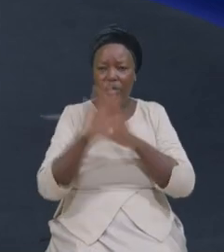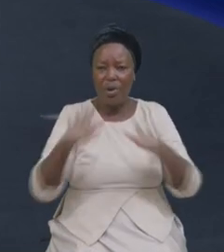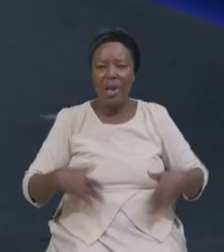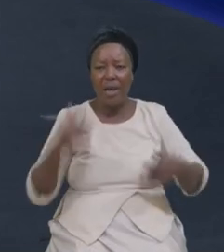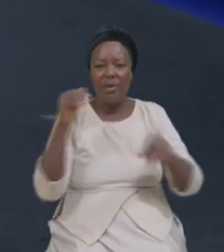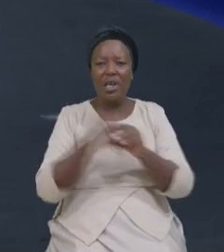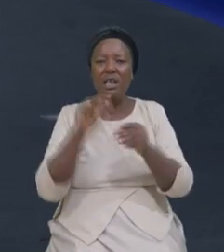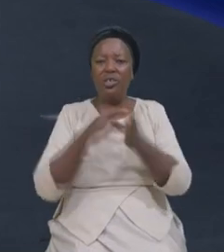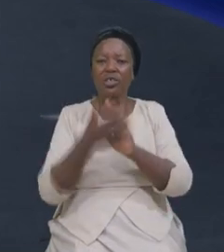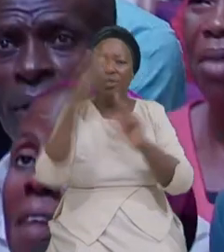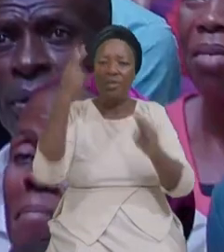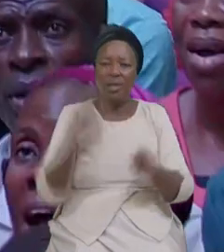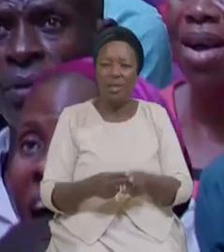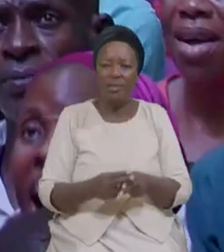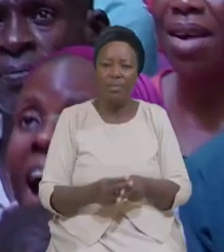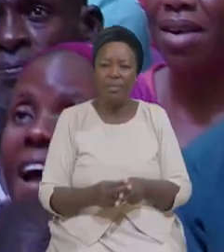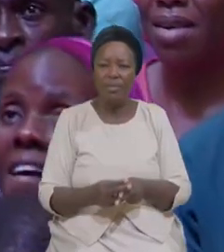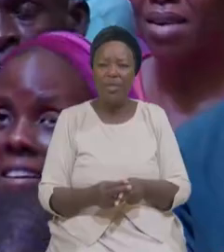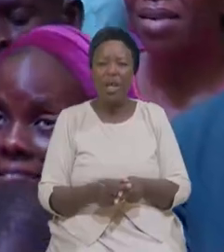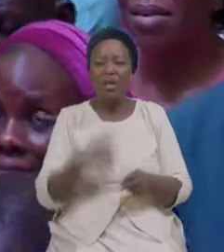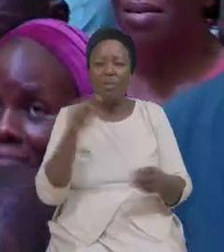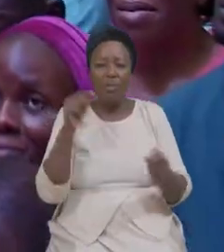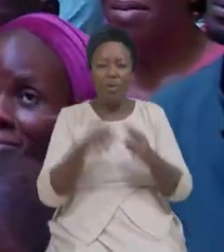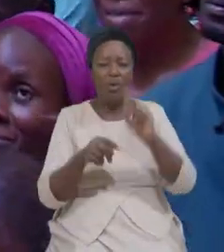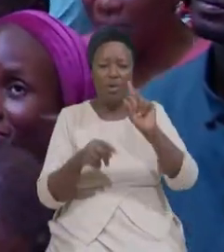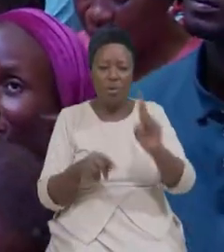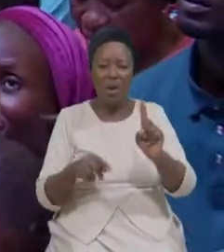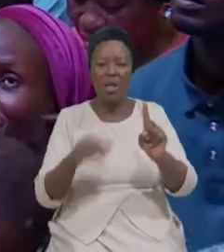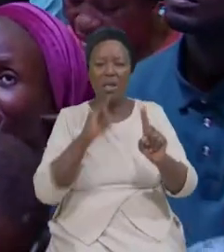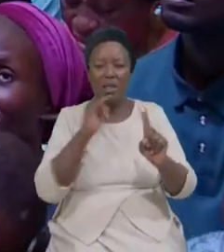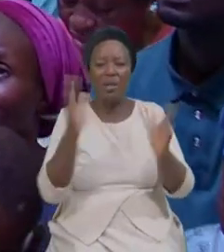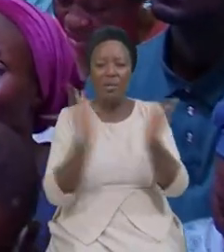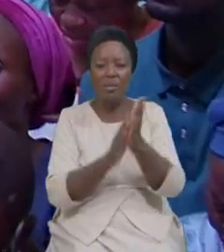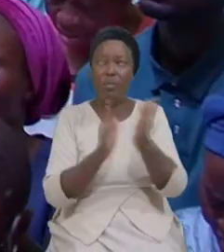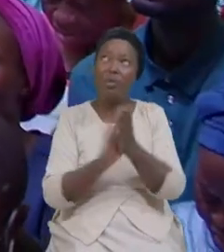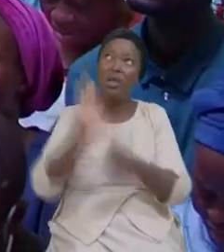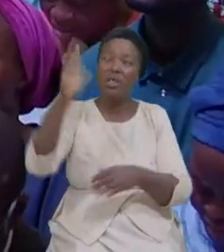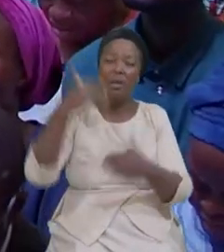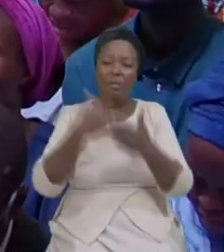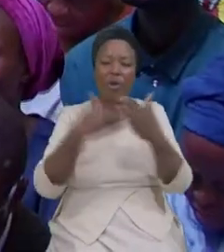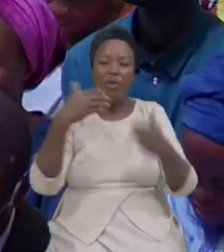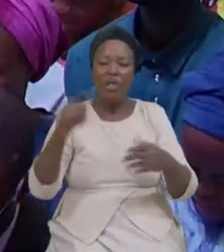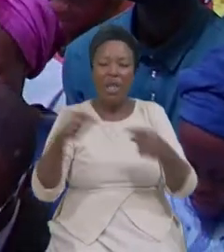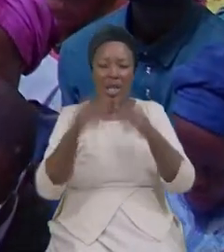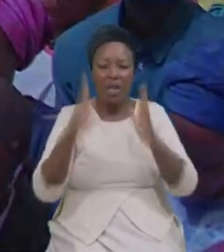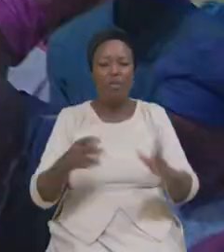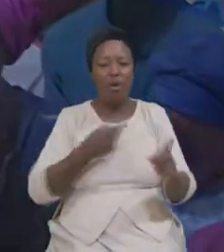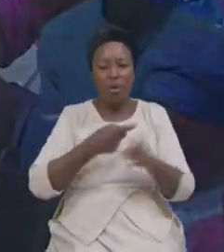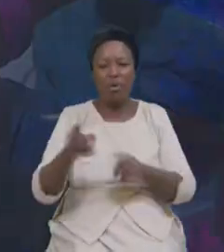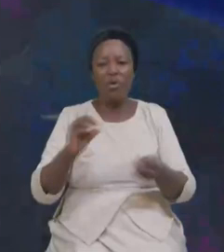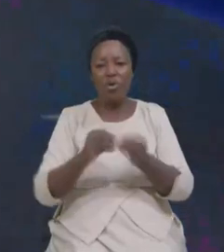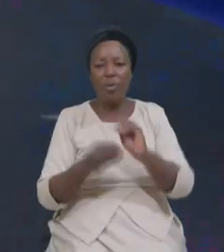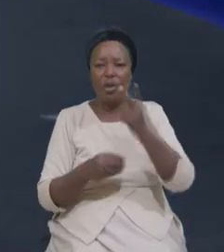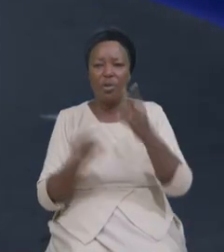in Jesus' name. But number one, praise him before the enemy holds.